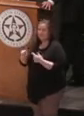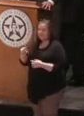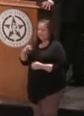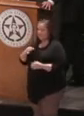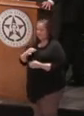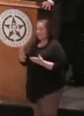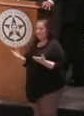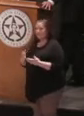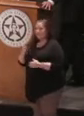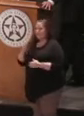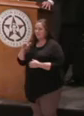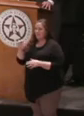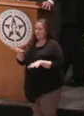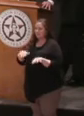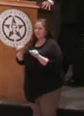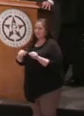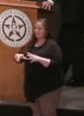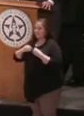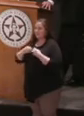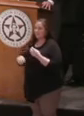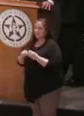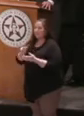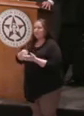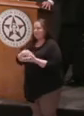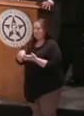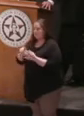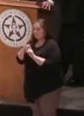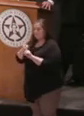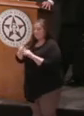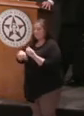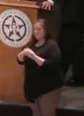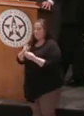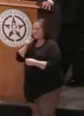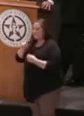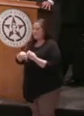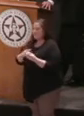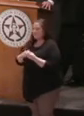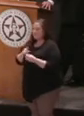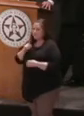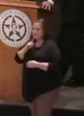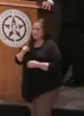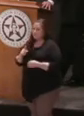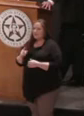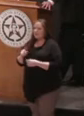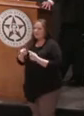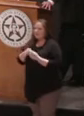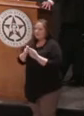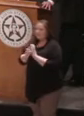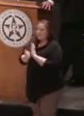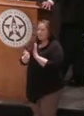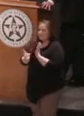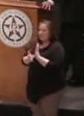here embraces more of what dance is really about. You know, it's not about really the technique and everything. It's